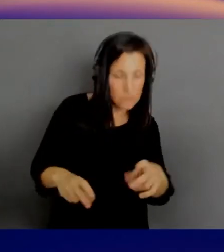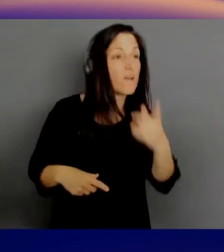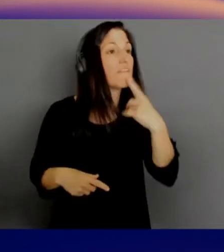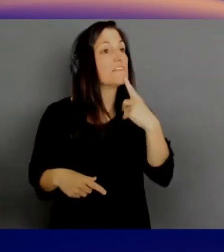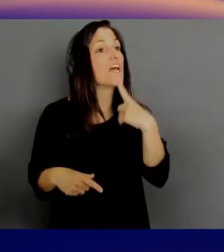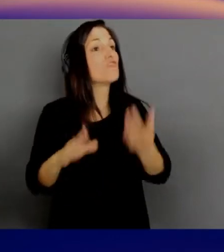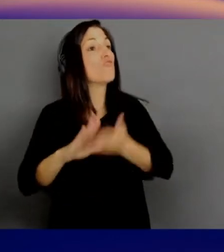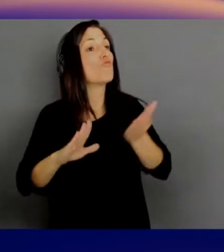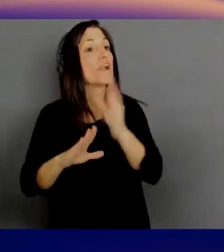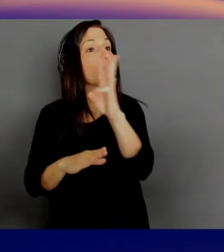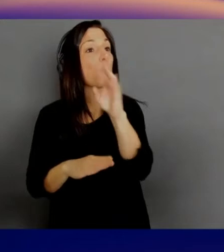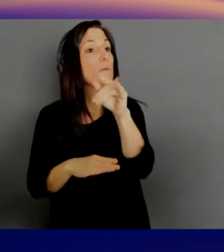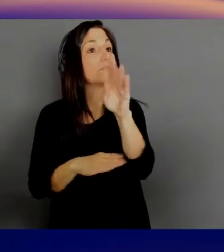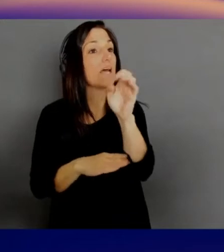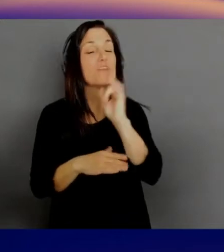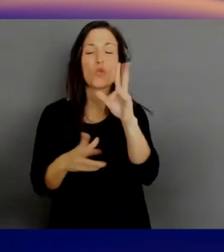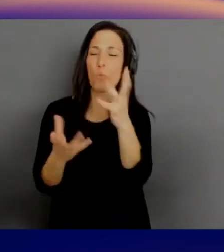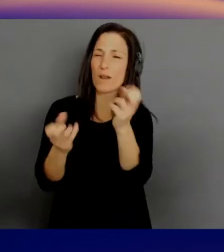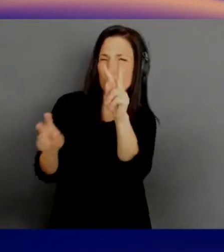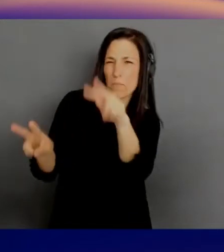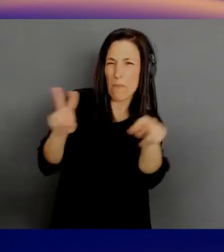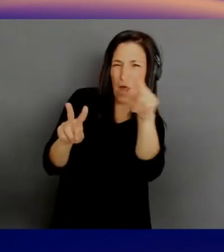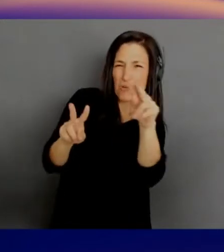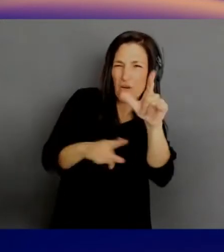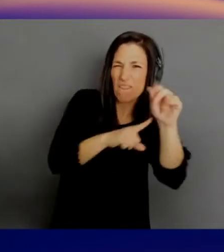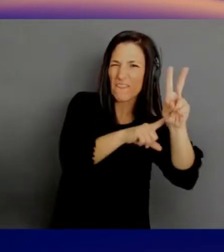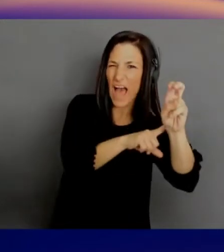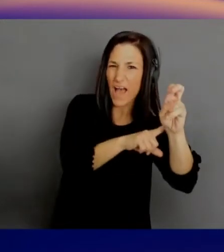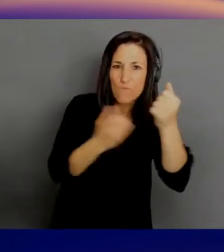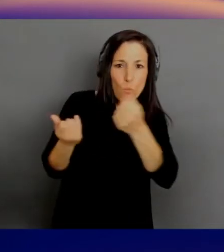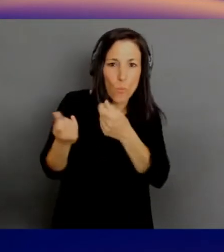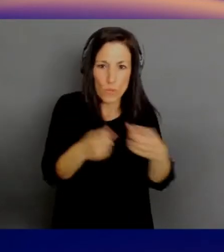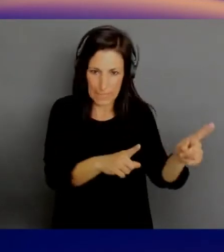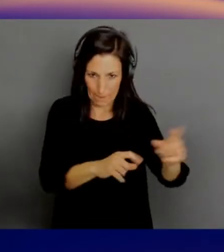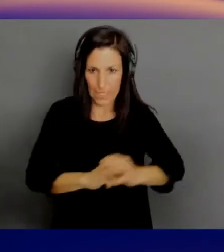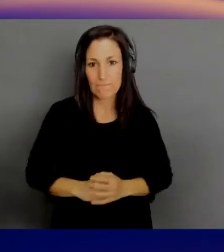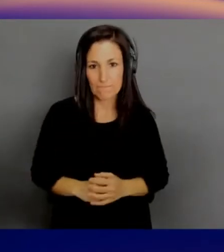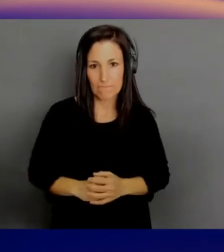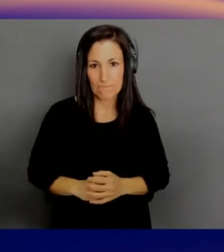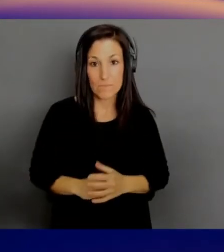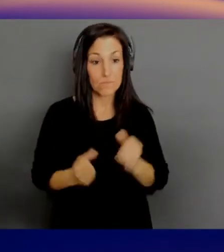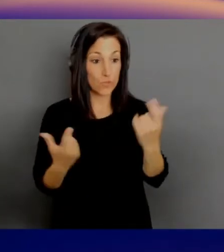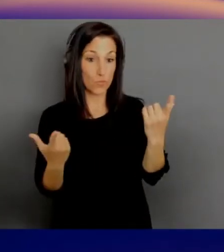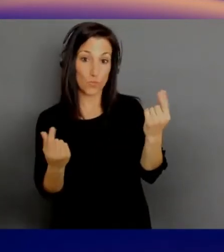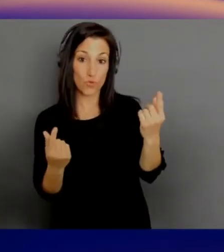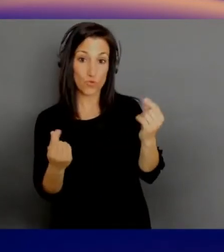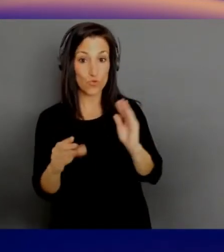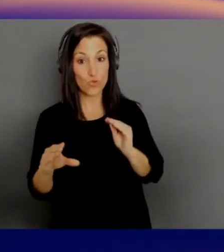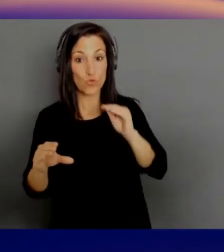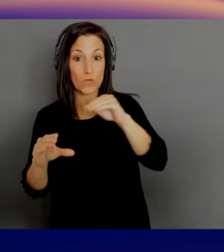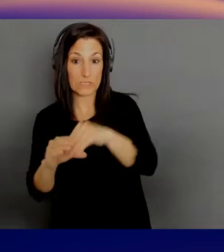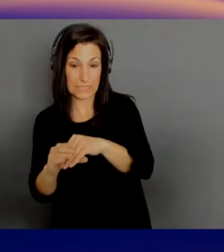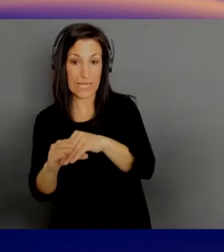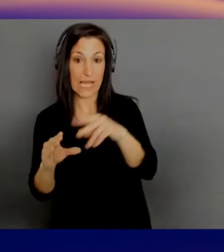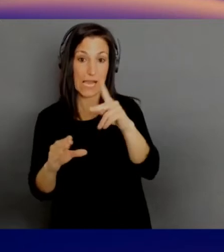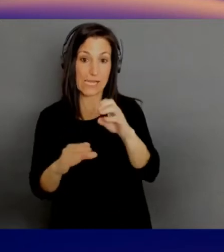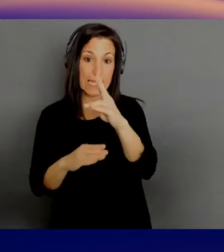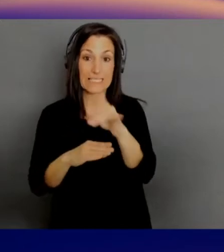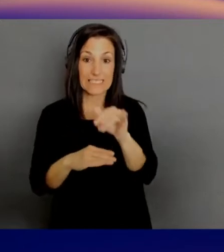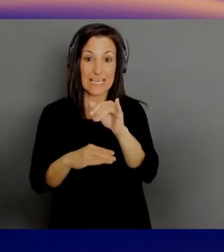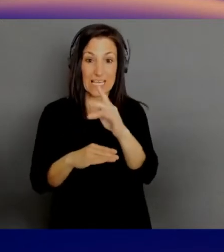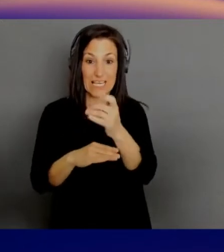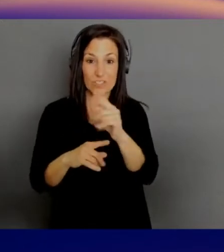in live what is happening, right? Yeah. What you can do, basically, you can install a Kinesis agent. It's kind of a... What is